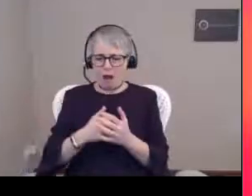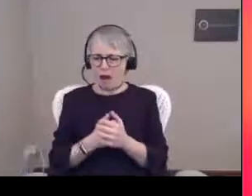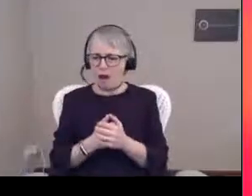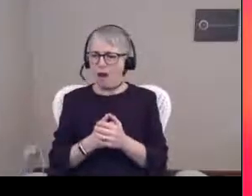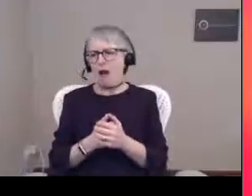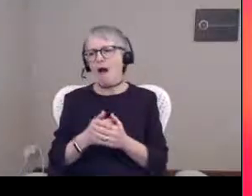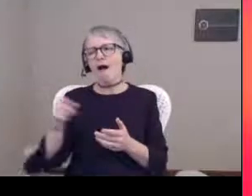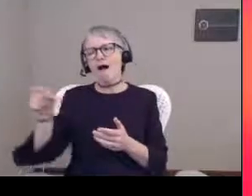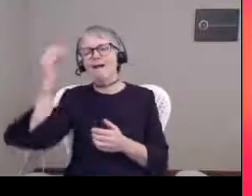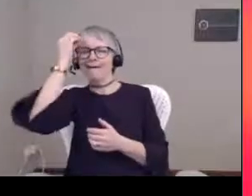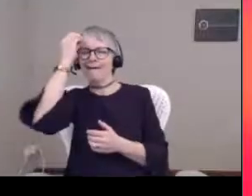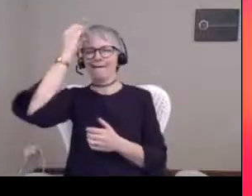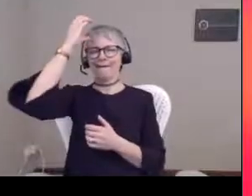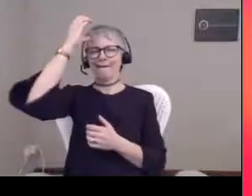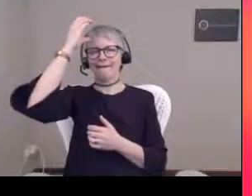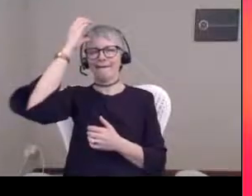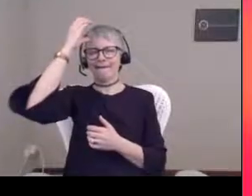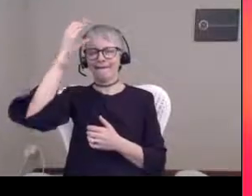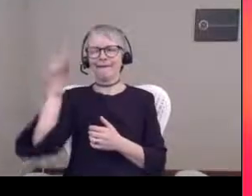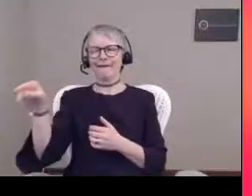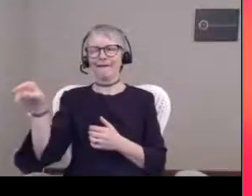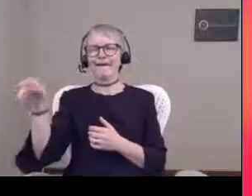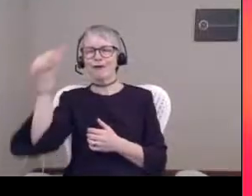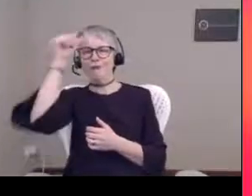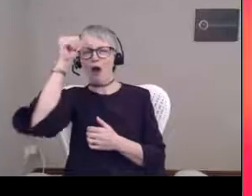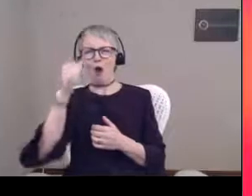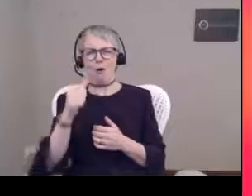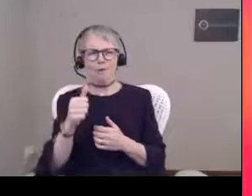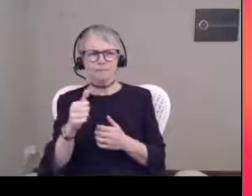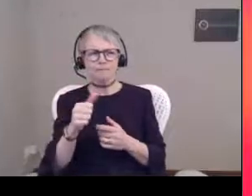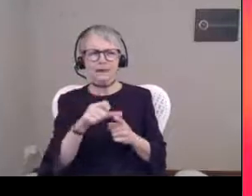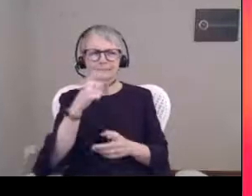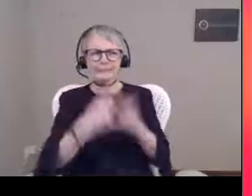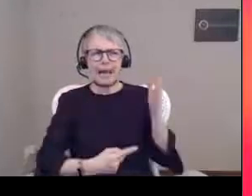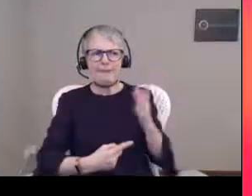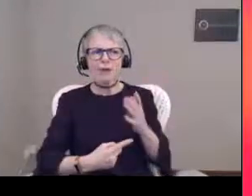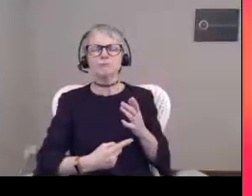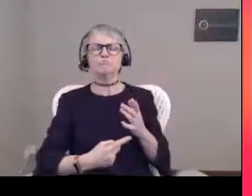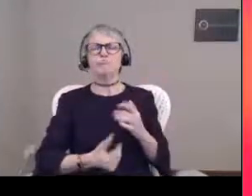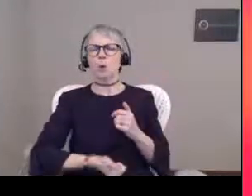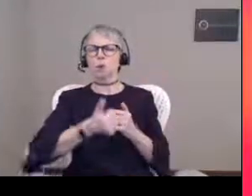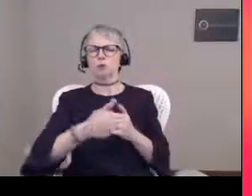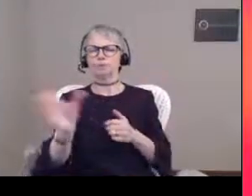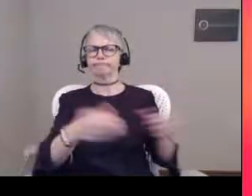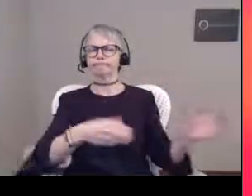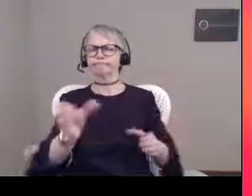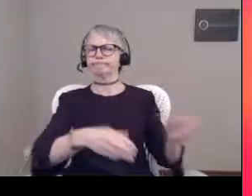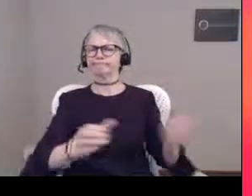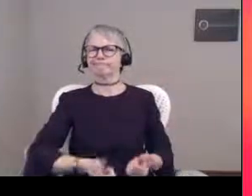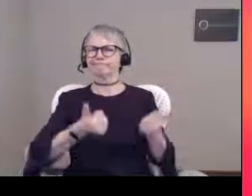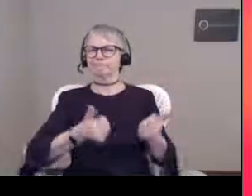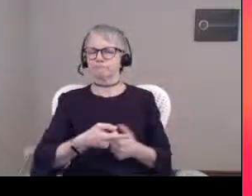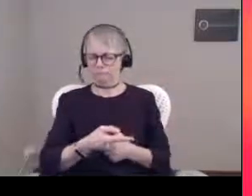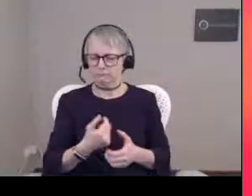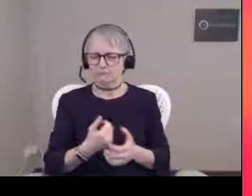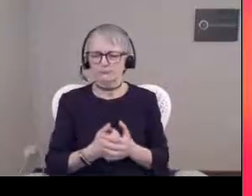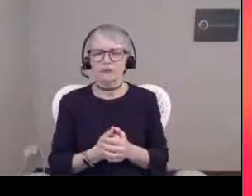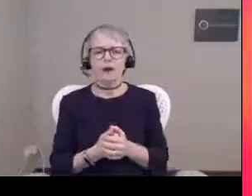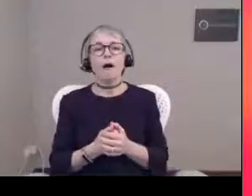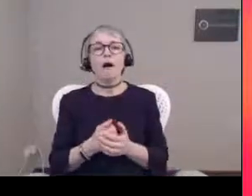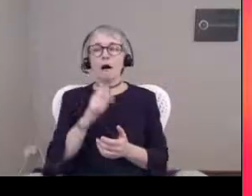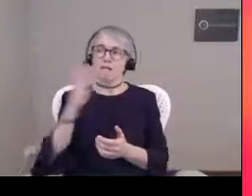enlightened employers who understand that employing disabled people is a good thing, to come along and talk to you